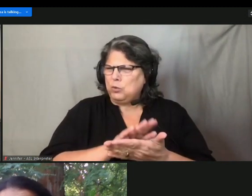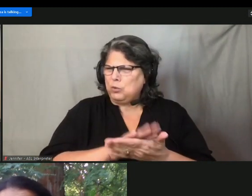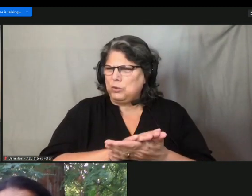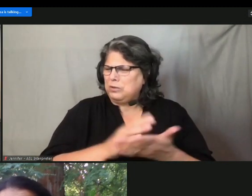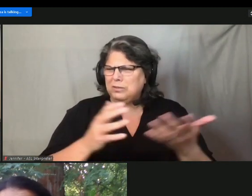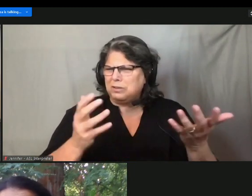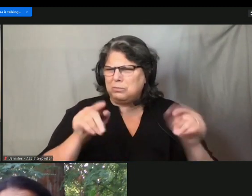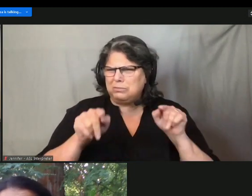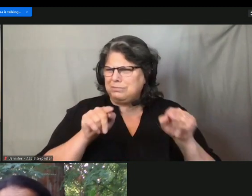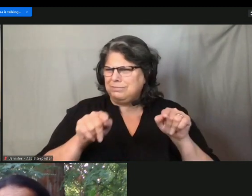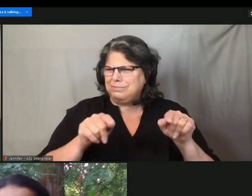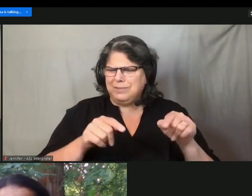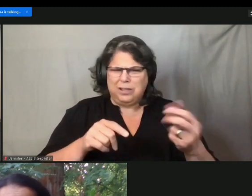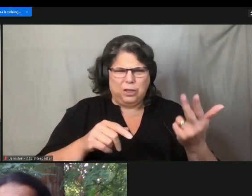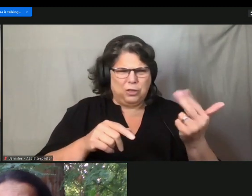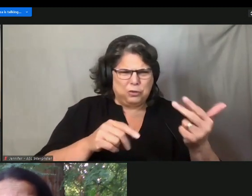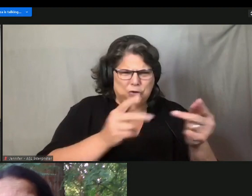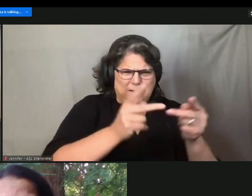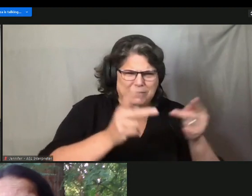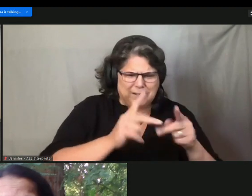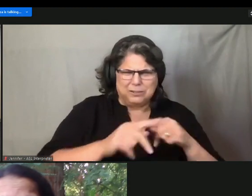that 12 and 13?